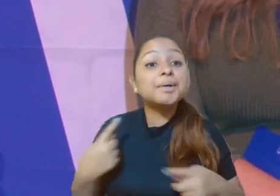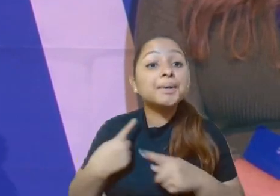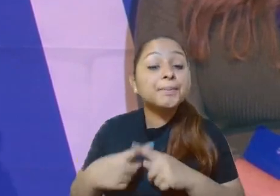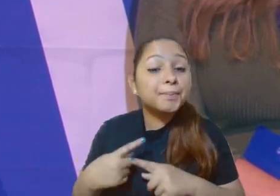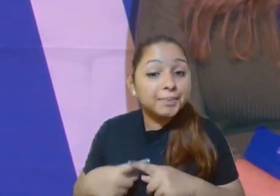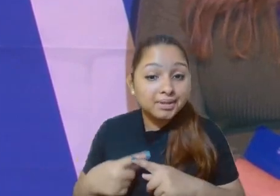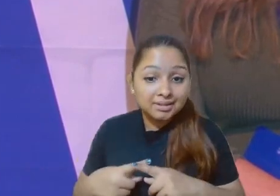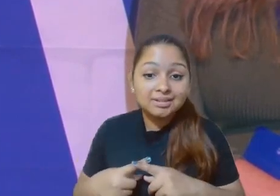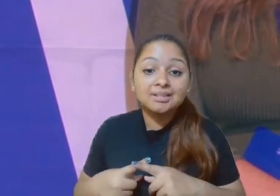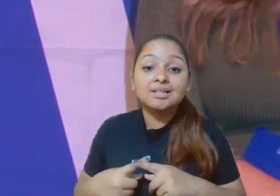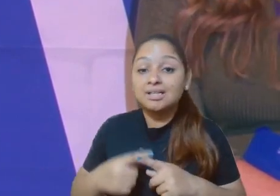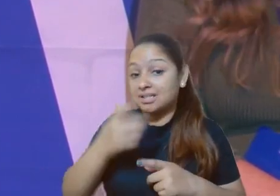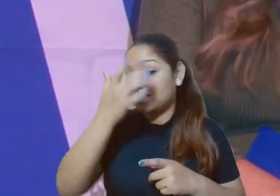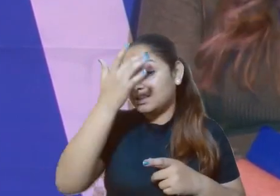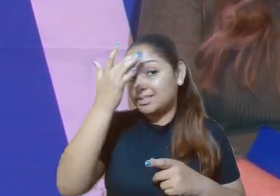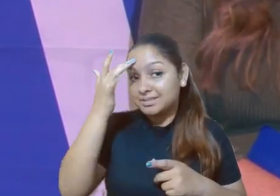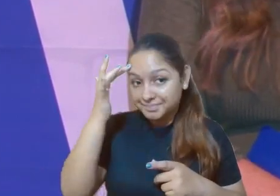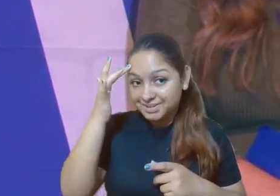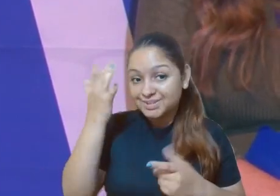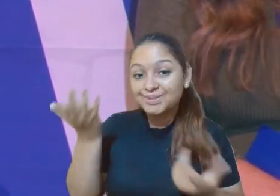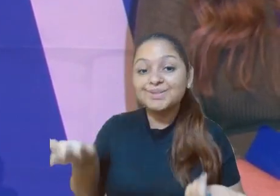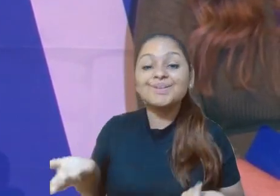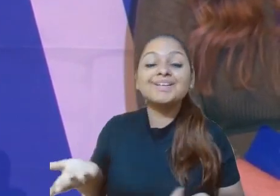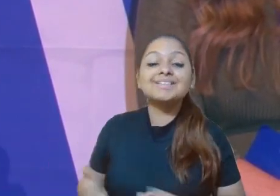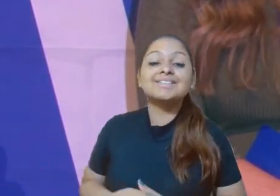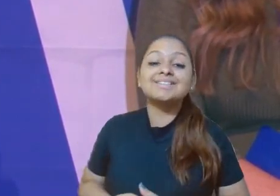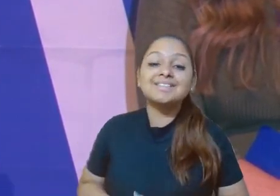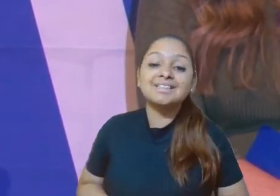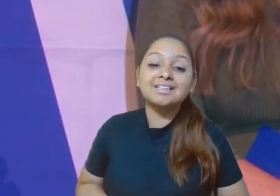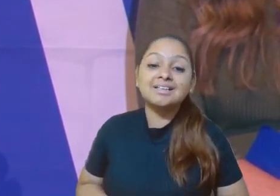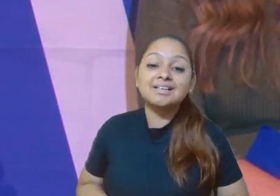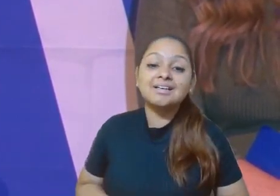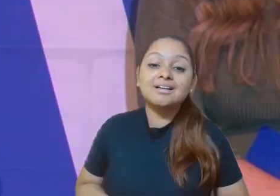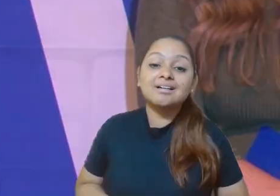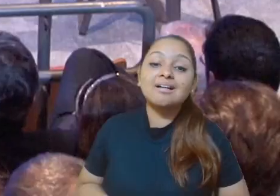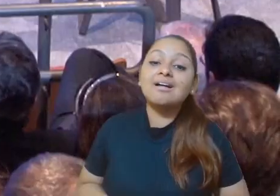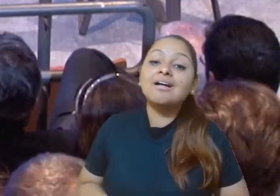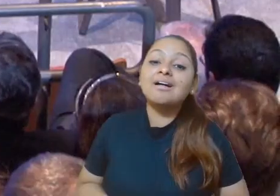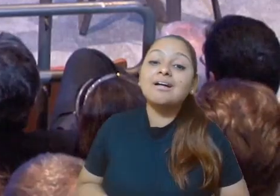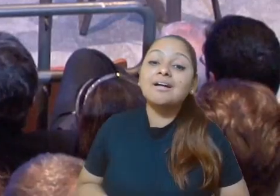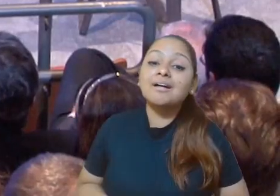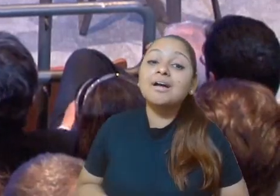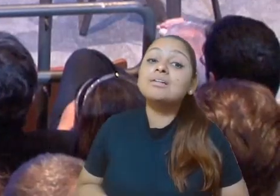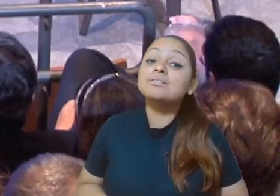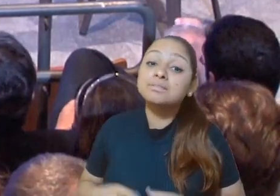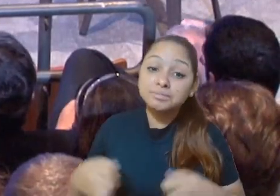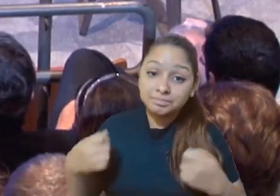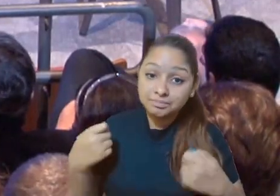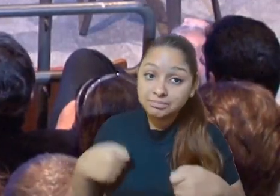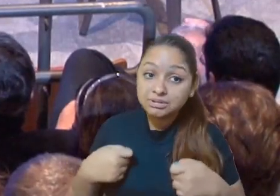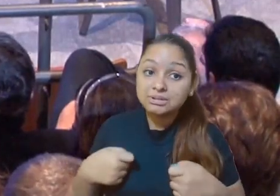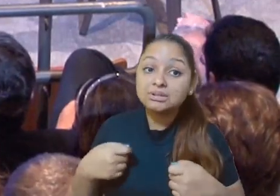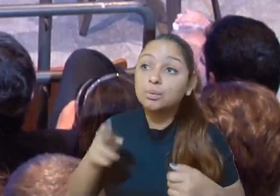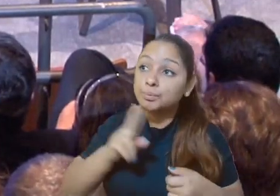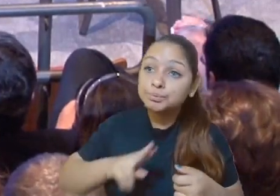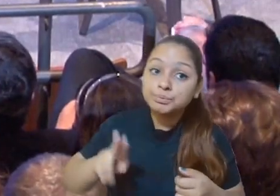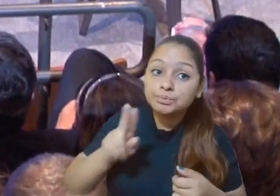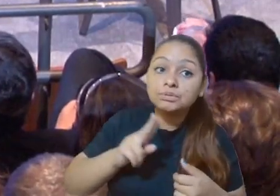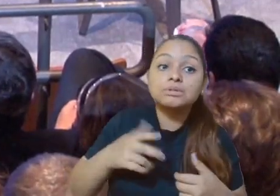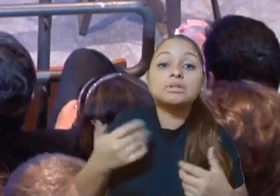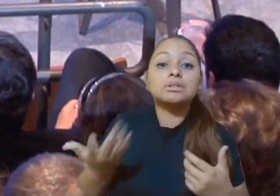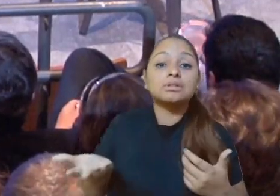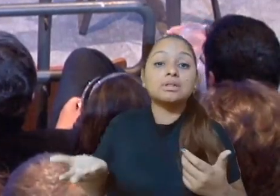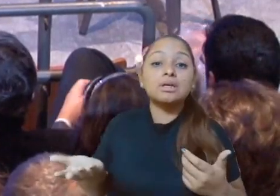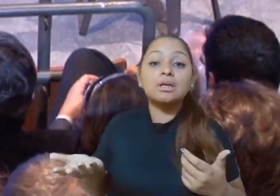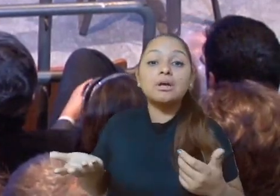market, the consumers, or the buyer consumers, that are, I love this word, how they're going to behave and how they're going to generate